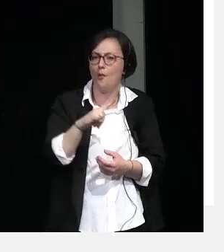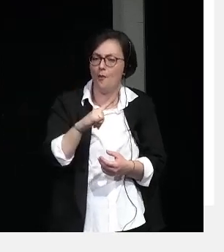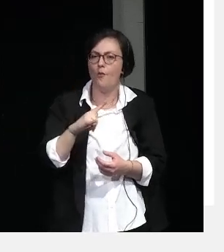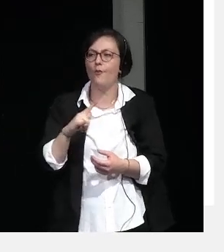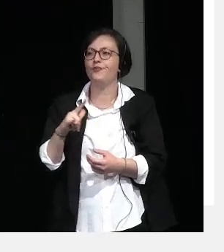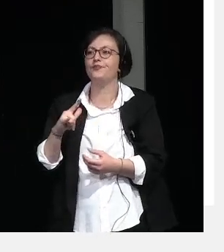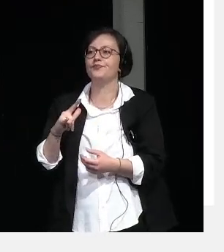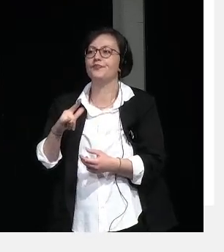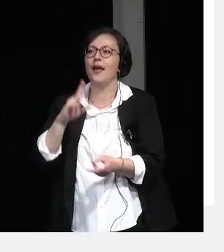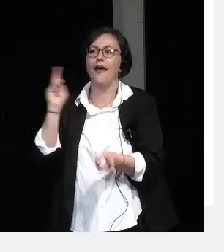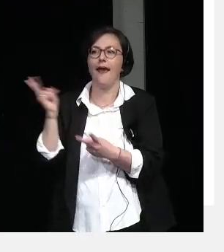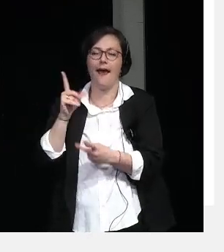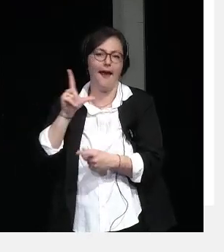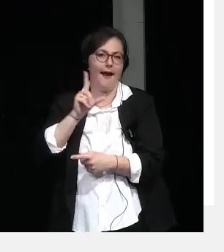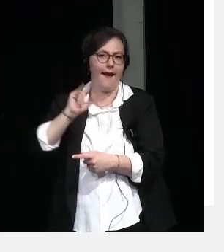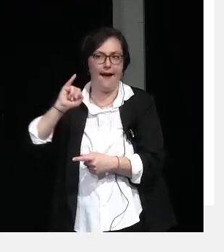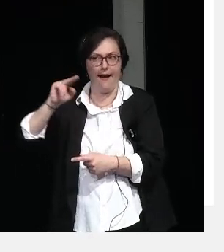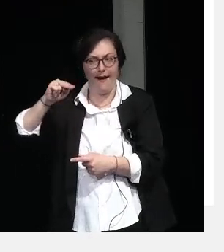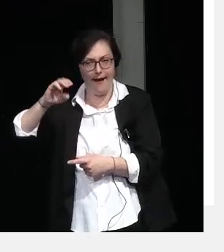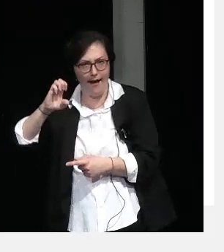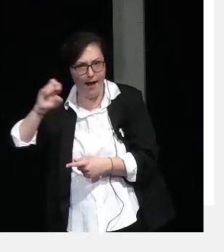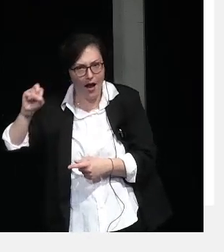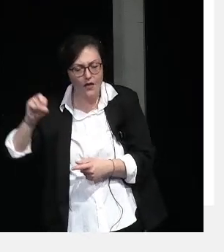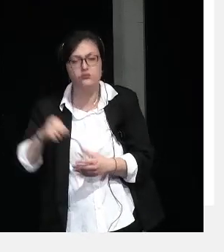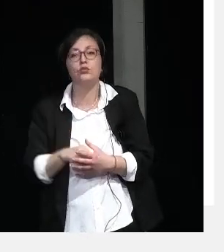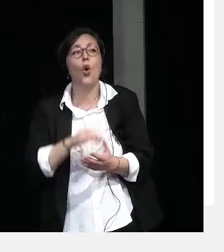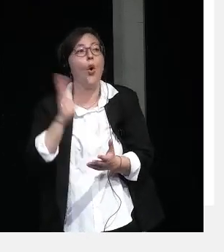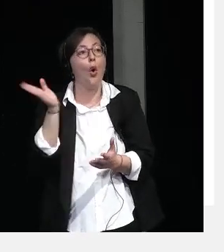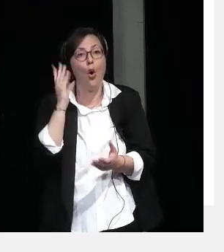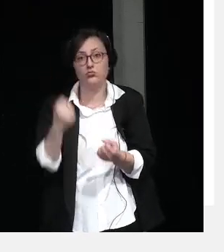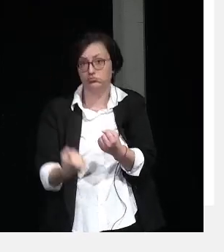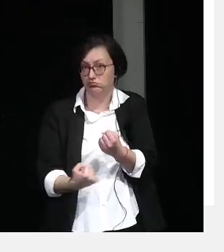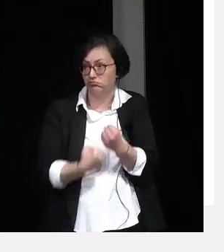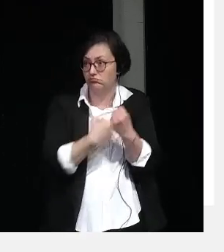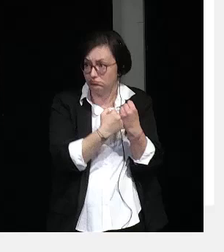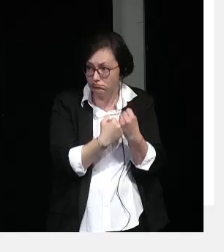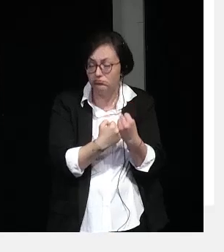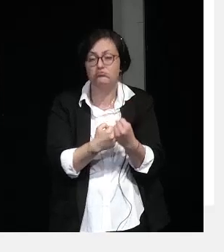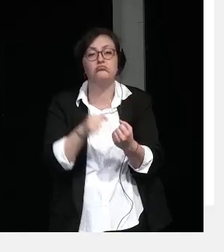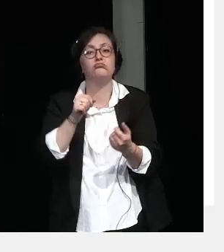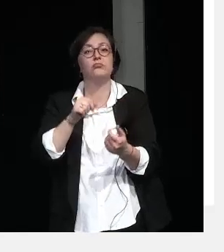the production, the interpreters, Fani Karamanoli and Fotini Apostolou.